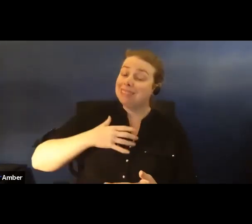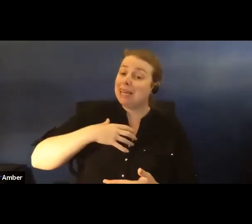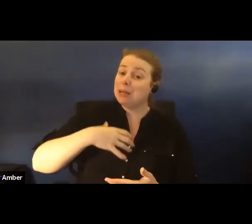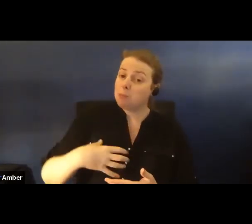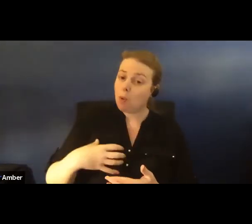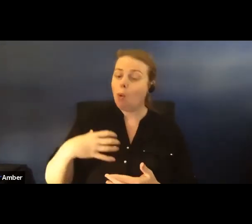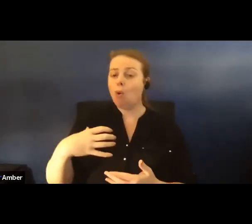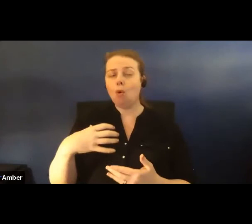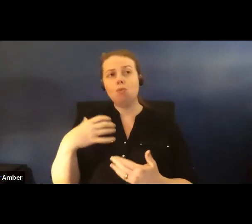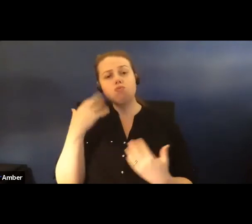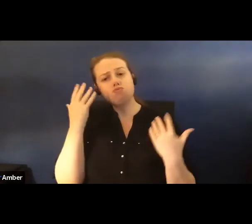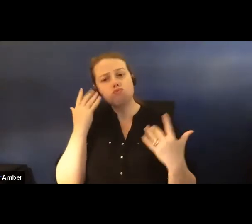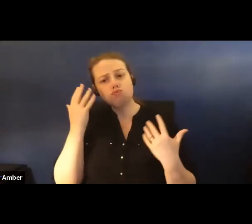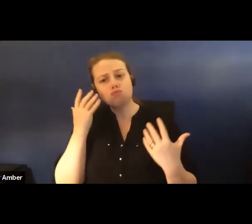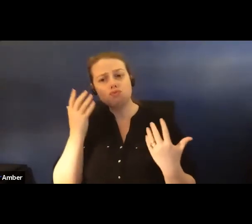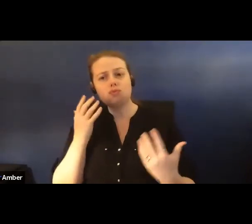consideration. And so